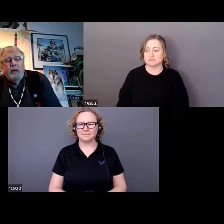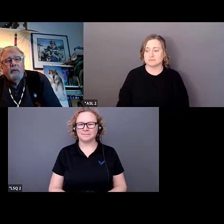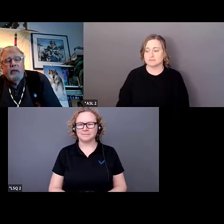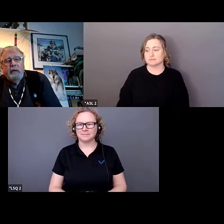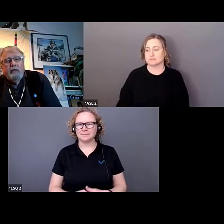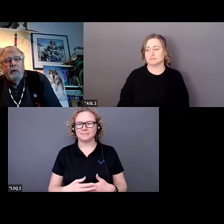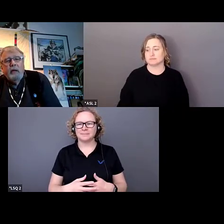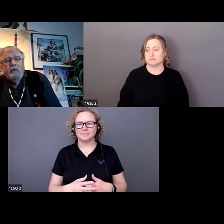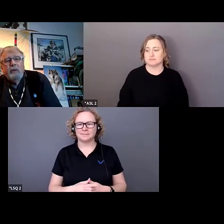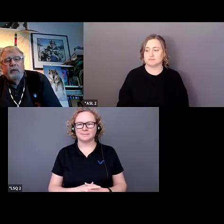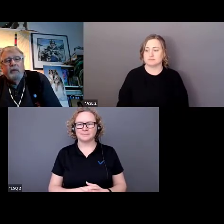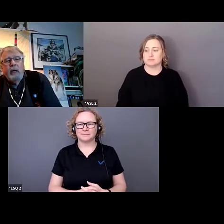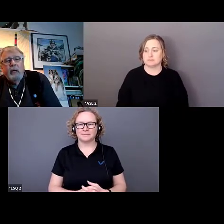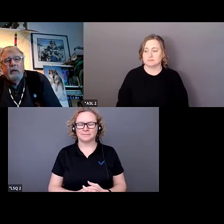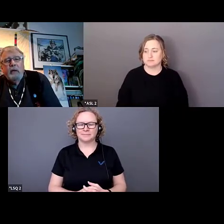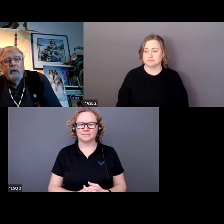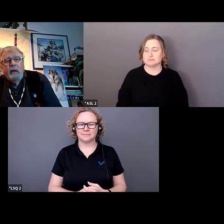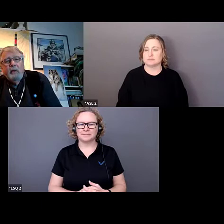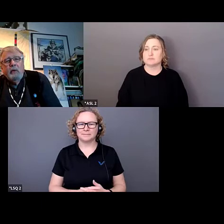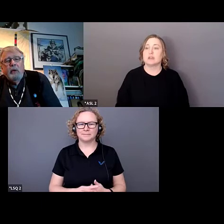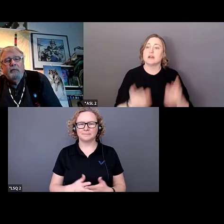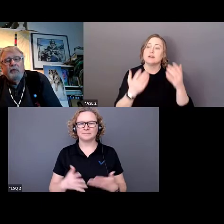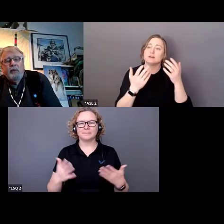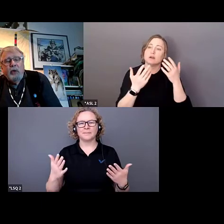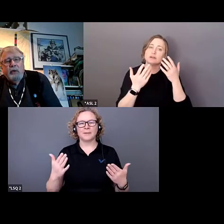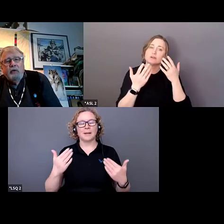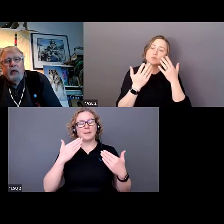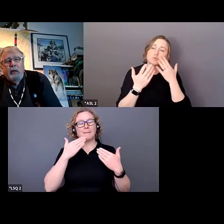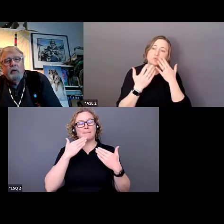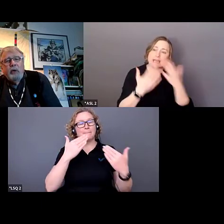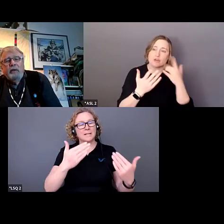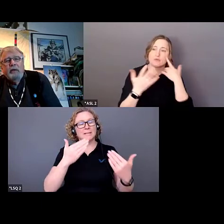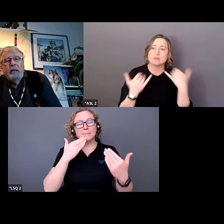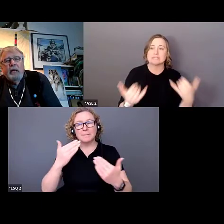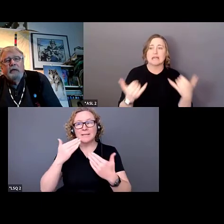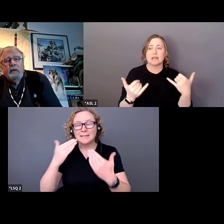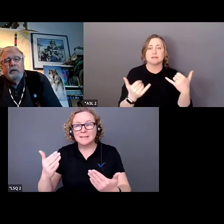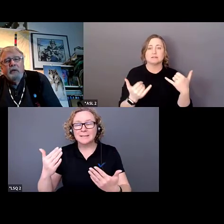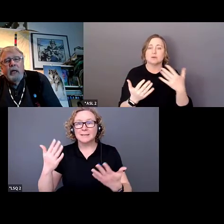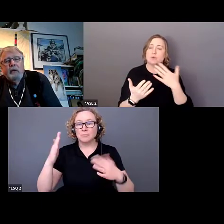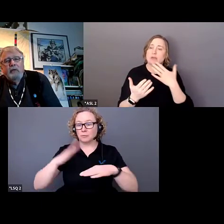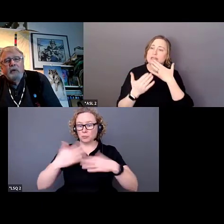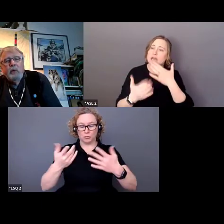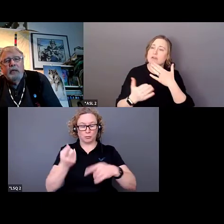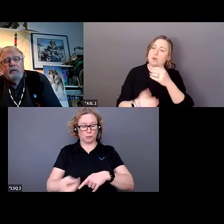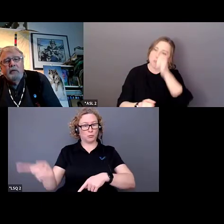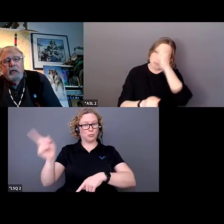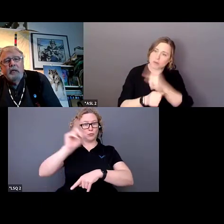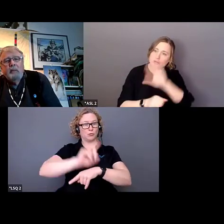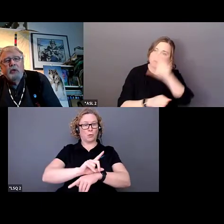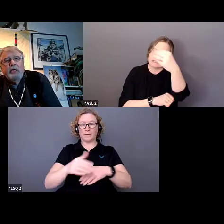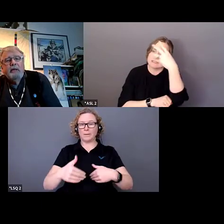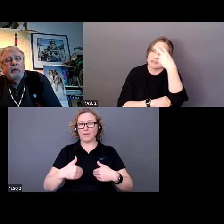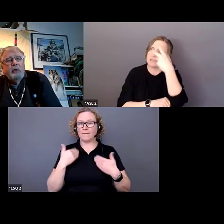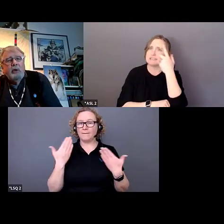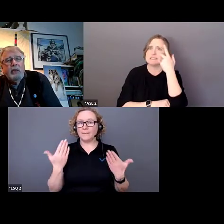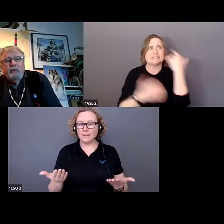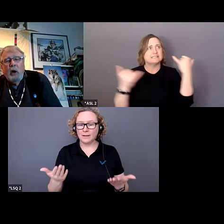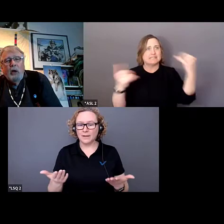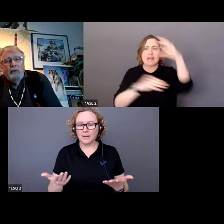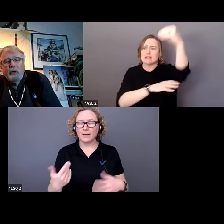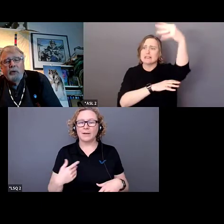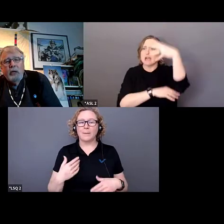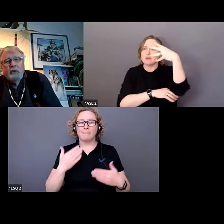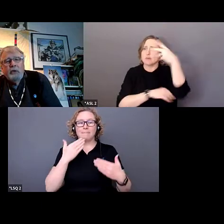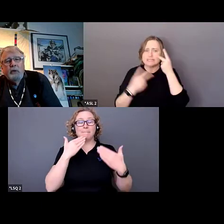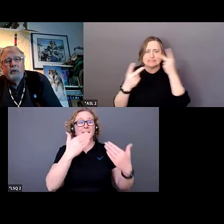grateful, and we give thanks, Creator, for this day. We're grateful for Brother Sun, who brings the light to this day so that we can see and appreciate the beauty of